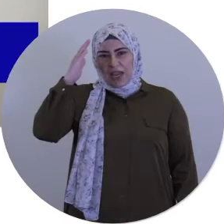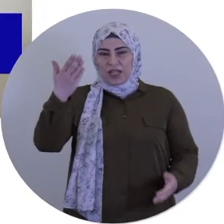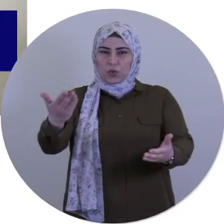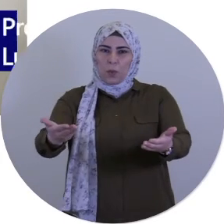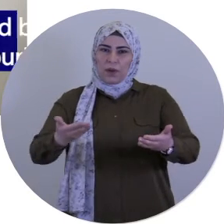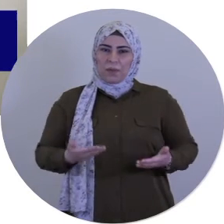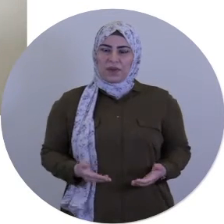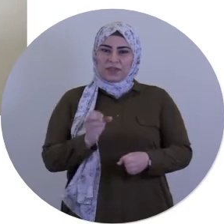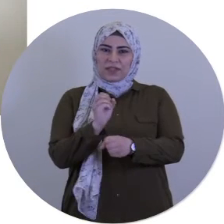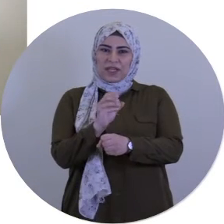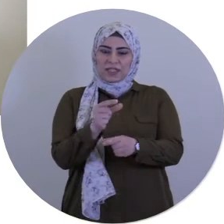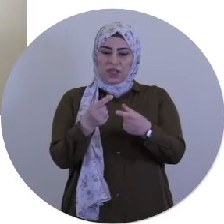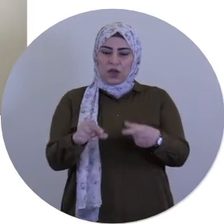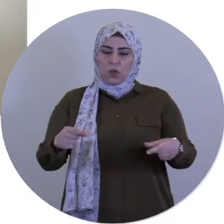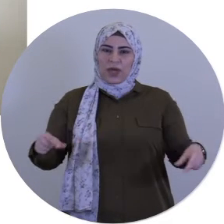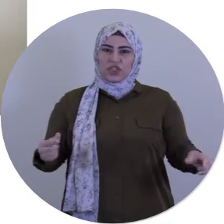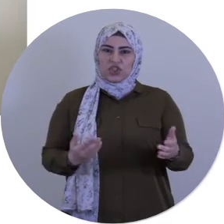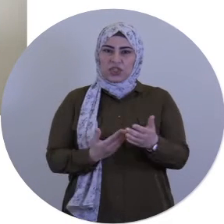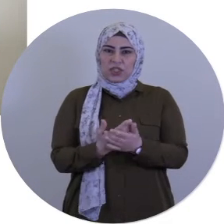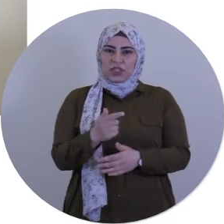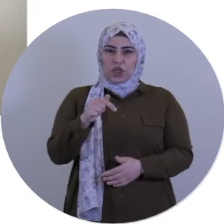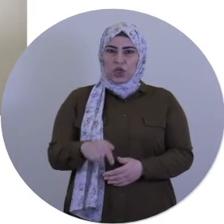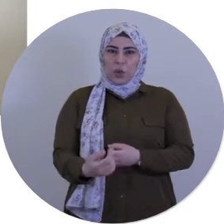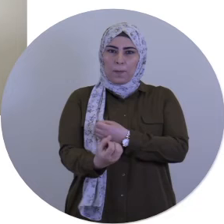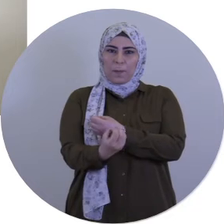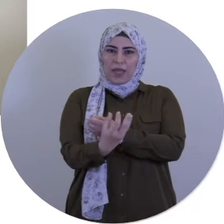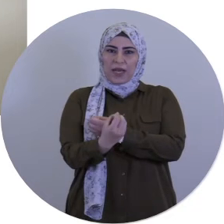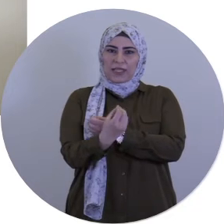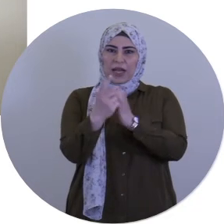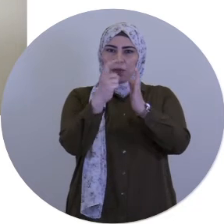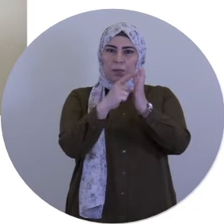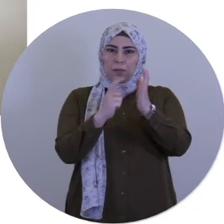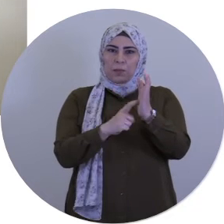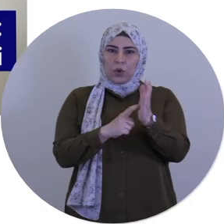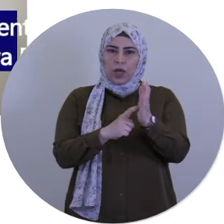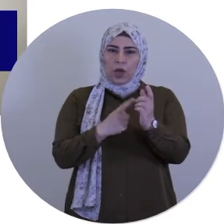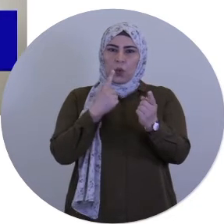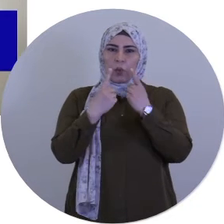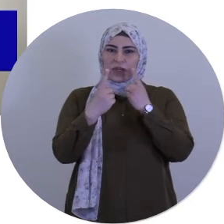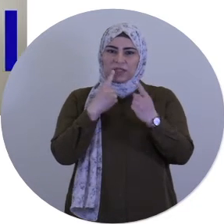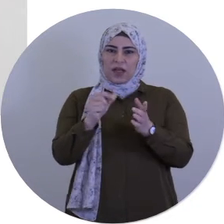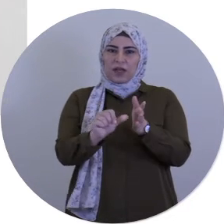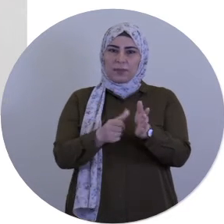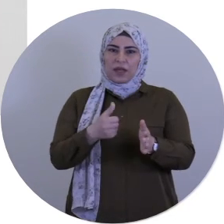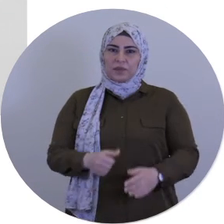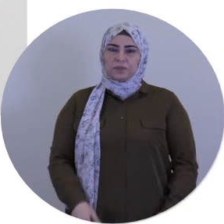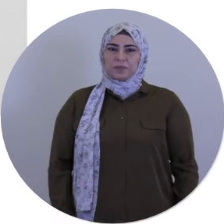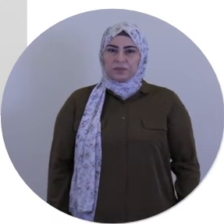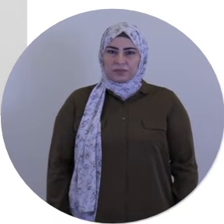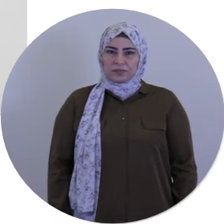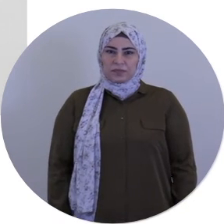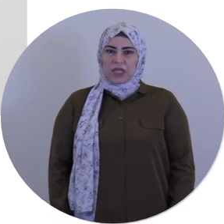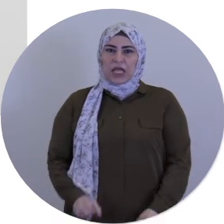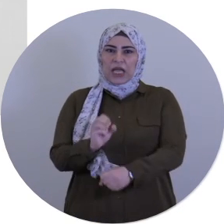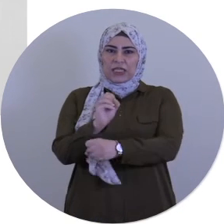and welcome to another grammar lesson. Today we'll be covering a little bit of grammar and some language functions. Let's get started. Our